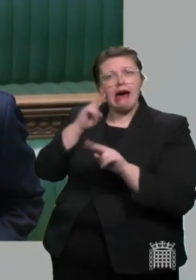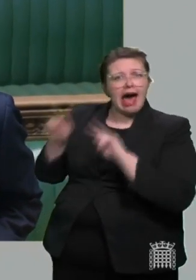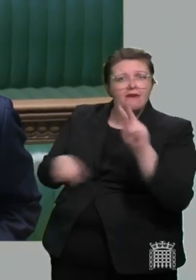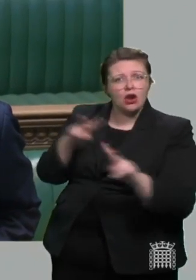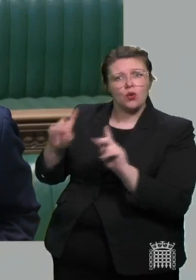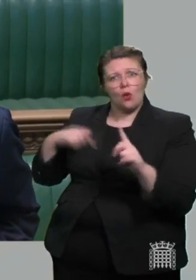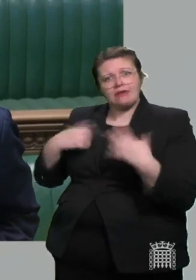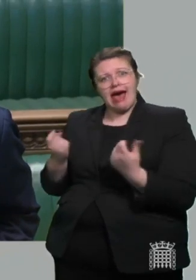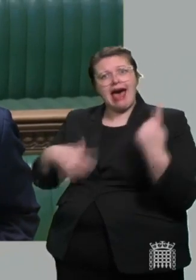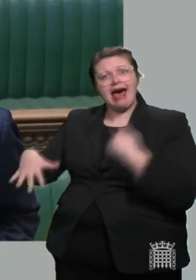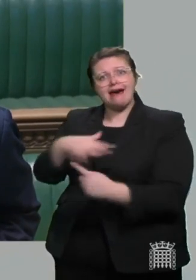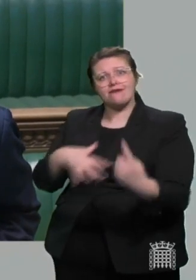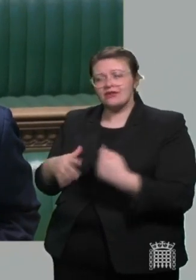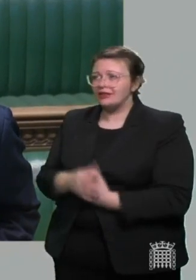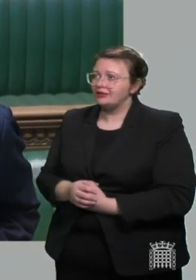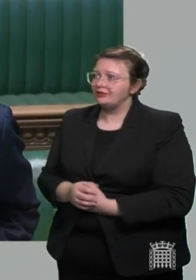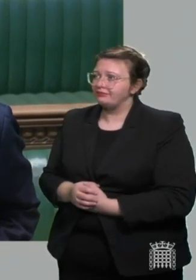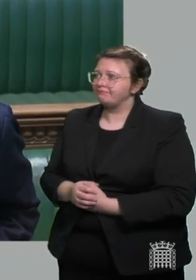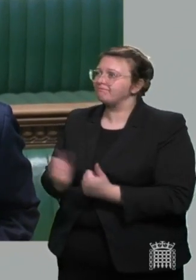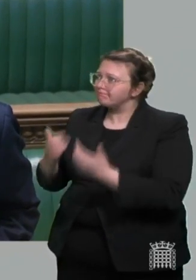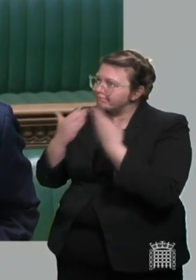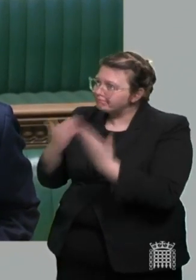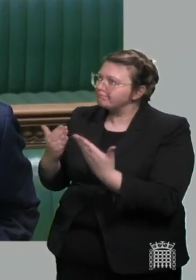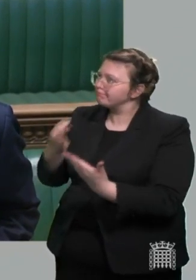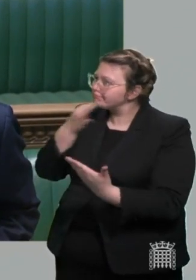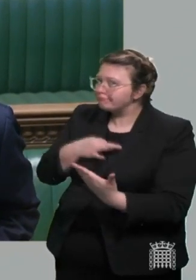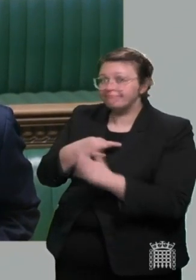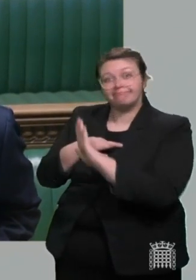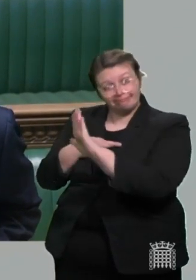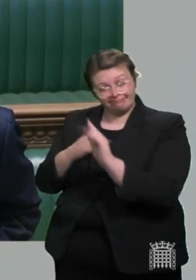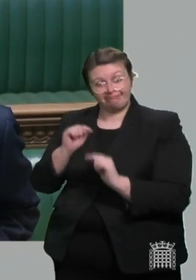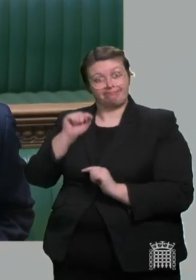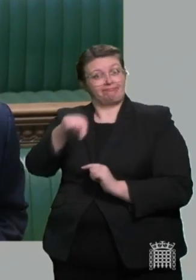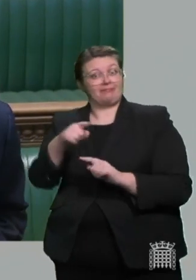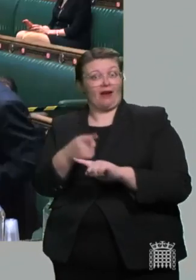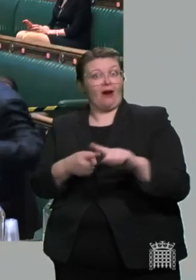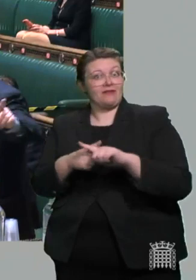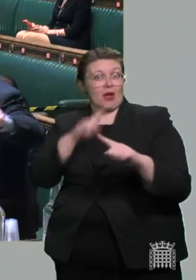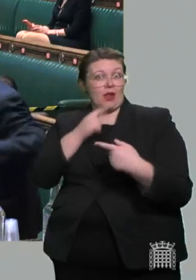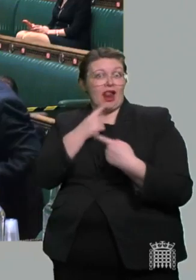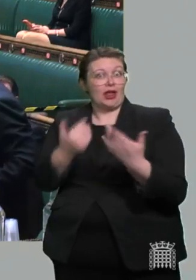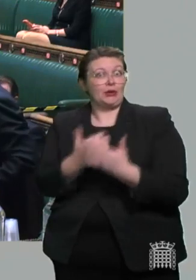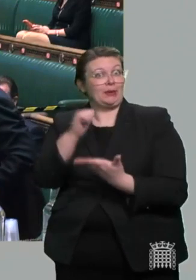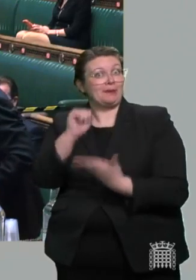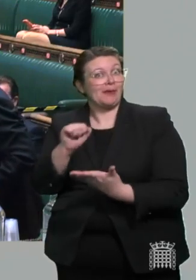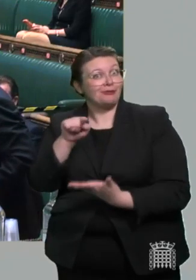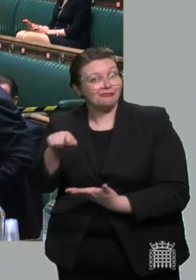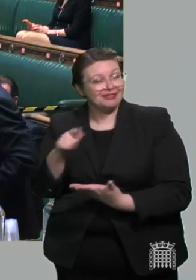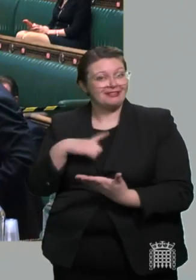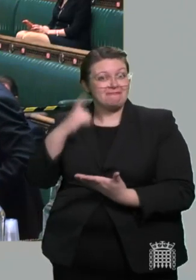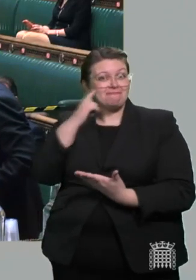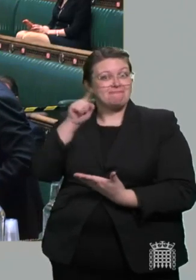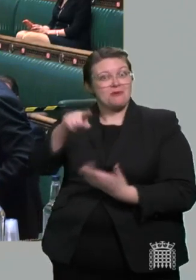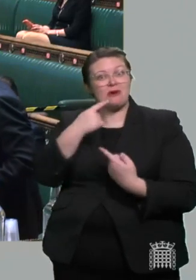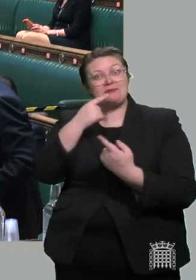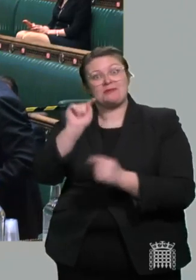more in just half an hour or so. Let's try and keep it to half an hour, Mr Speaker, from